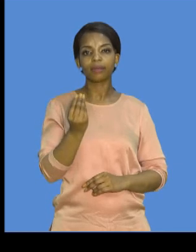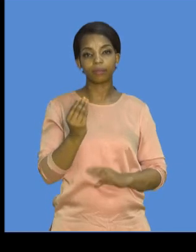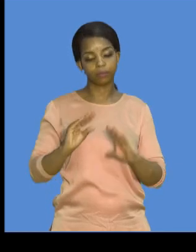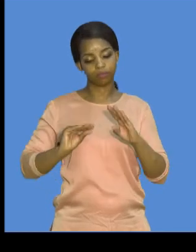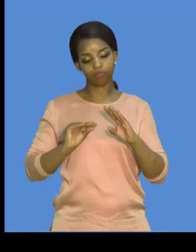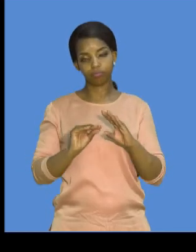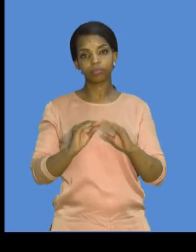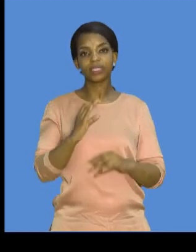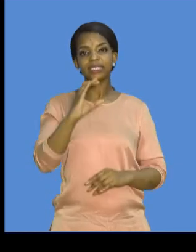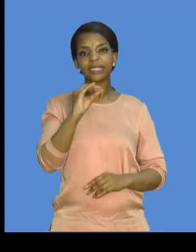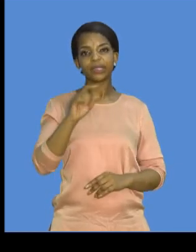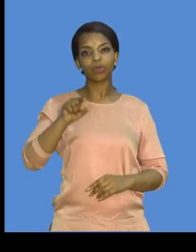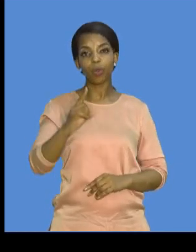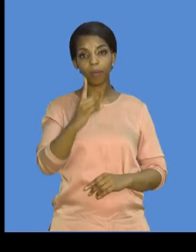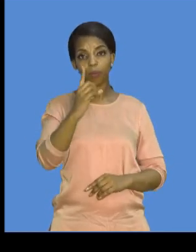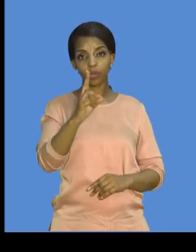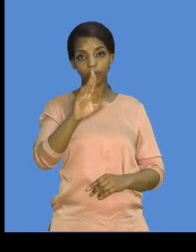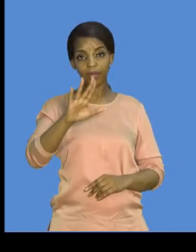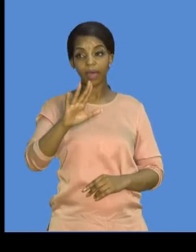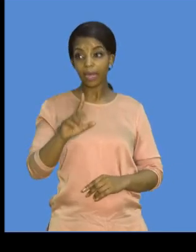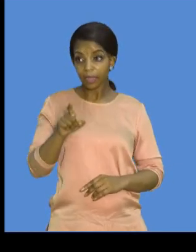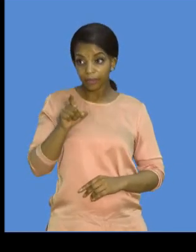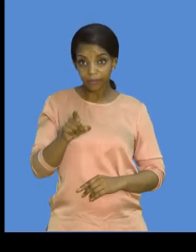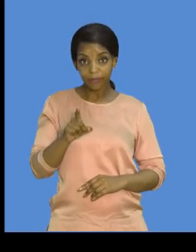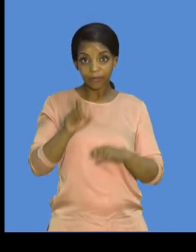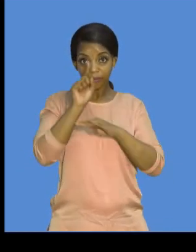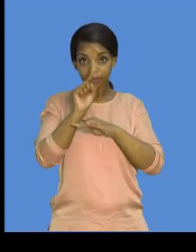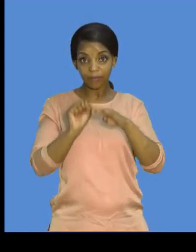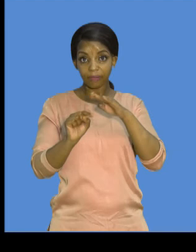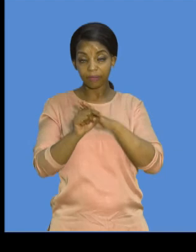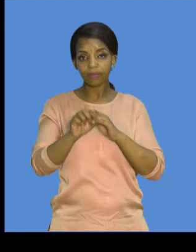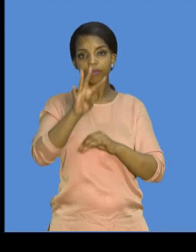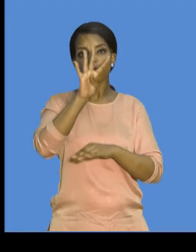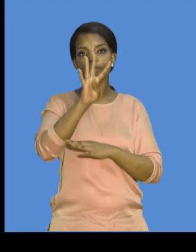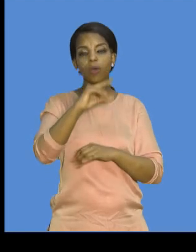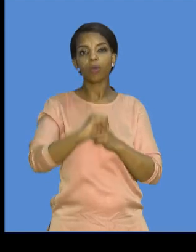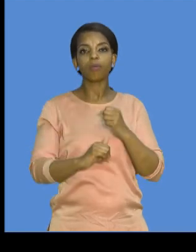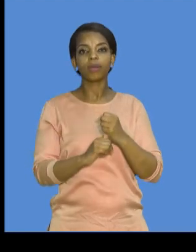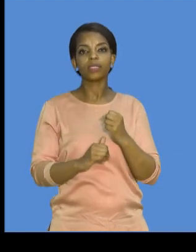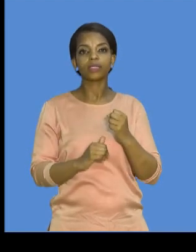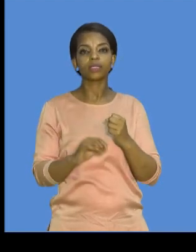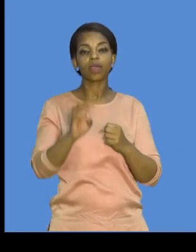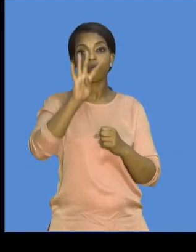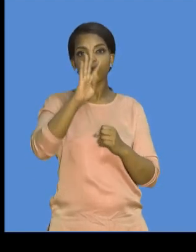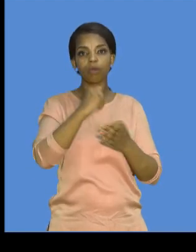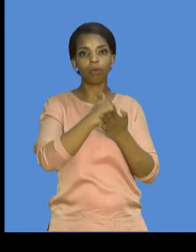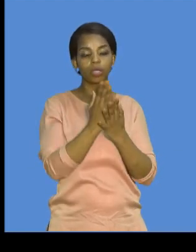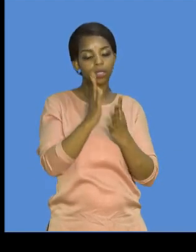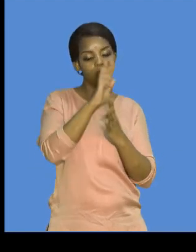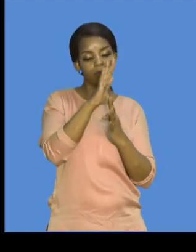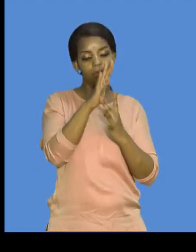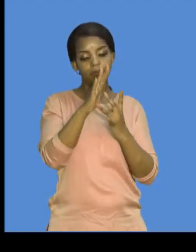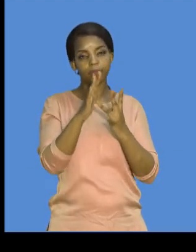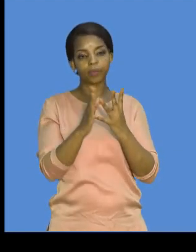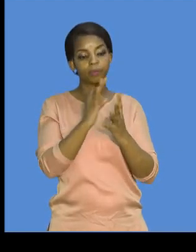0.125, but this is divided into 4 months, or rather 4 quarters, right? To the exponent of